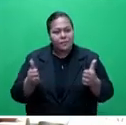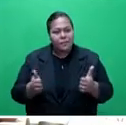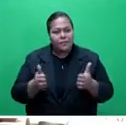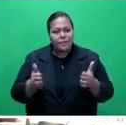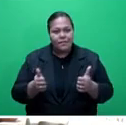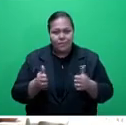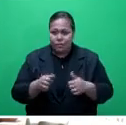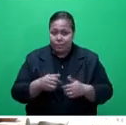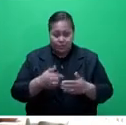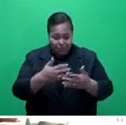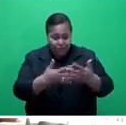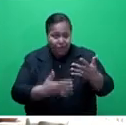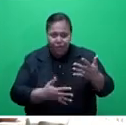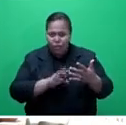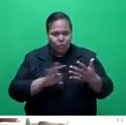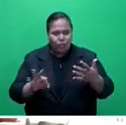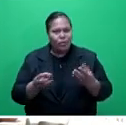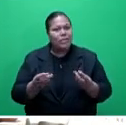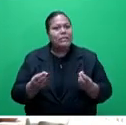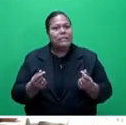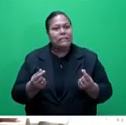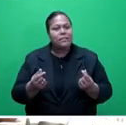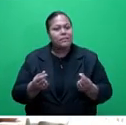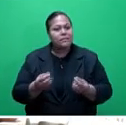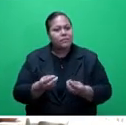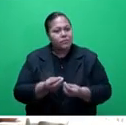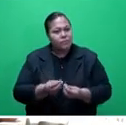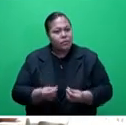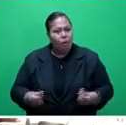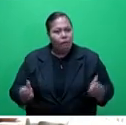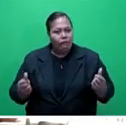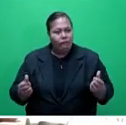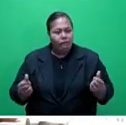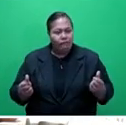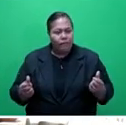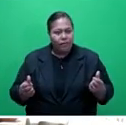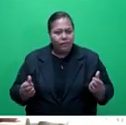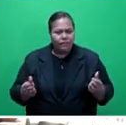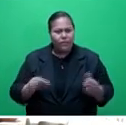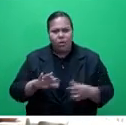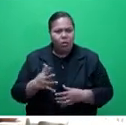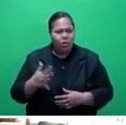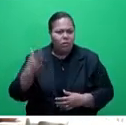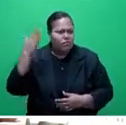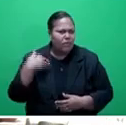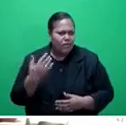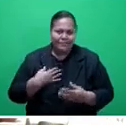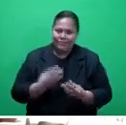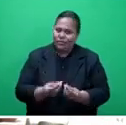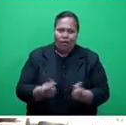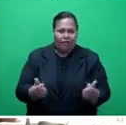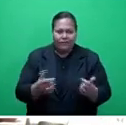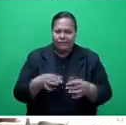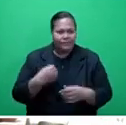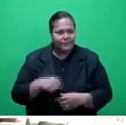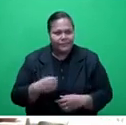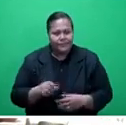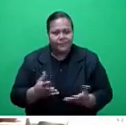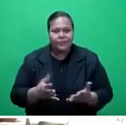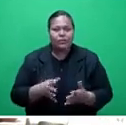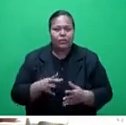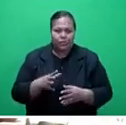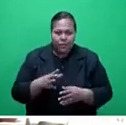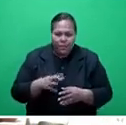These will not go away easily or in a short span of time. It will require tenacity, it